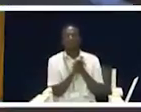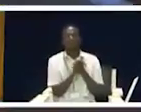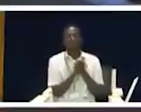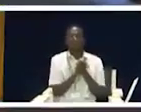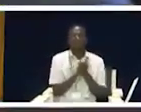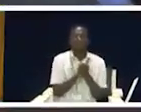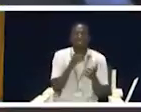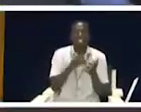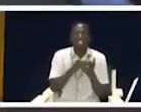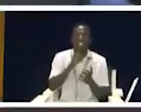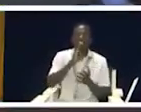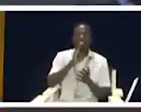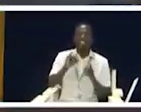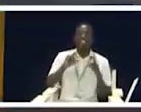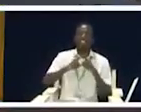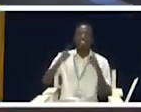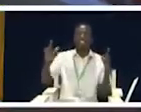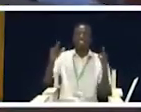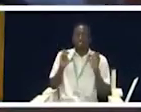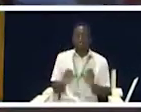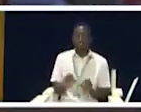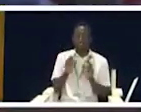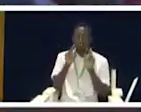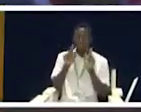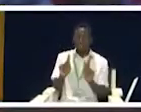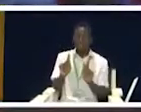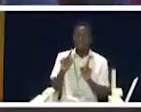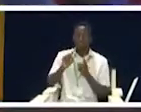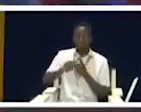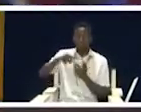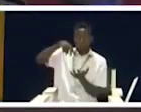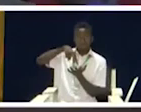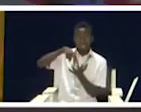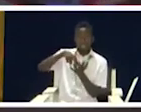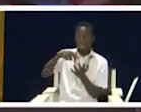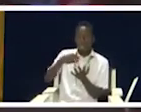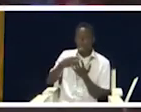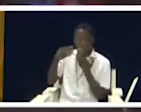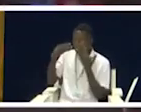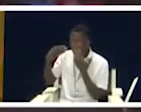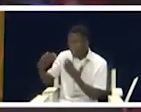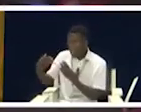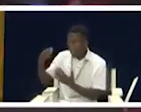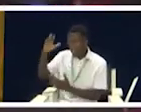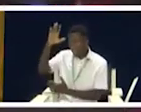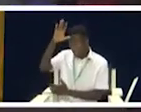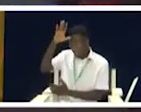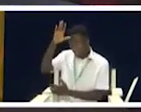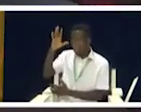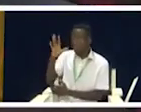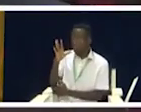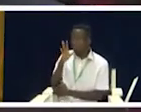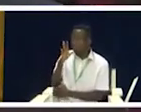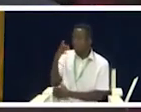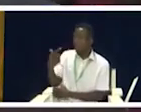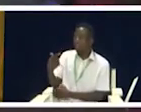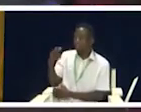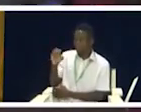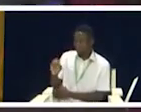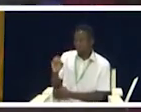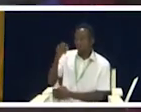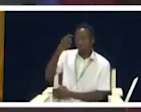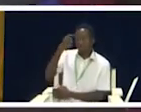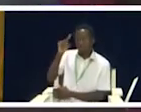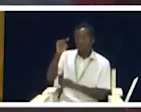Hallelujah! It's a great privilege and an honor standing here. I would like to thank our Father and the Lord, Mommy and Daddy Gio, for this wonderful